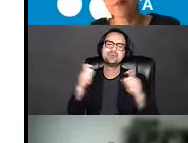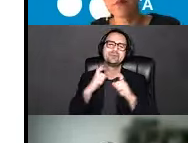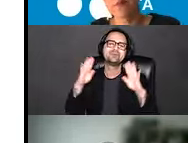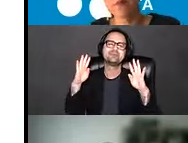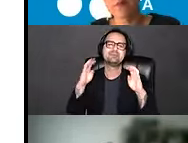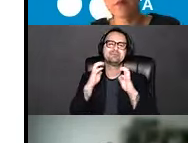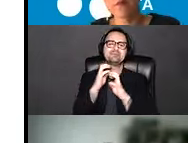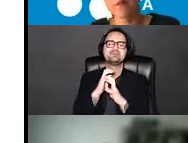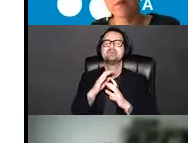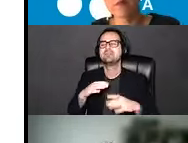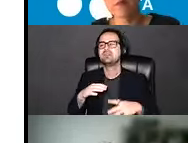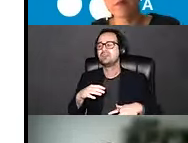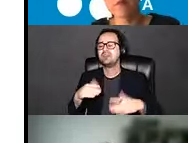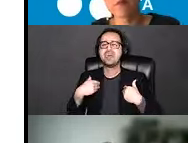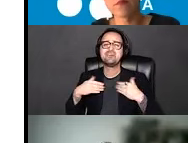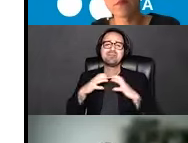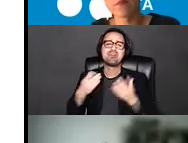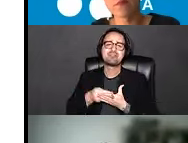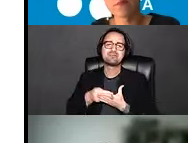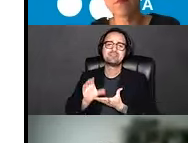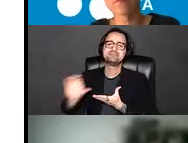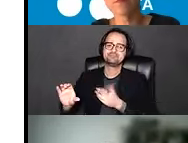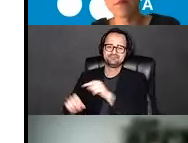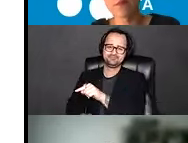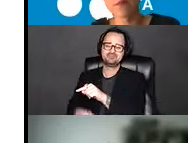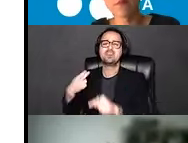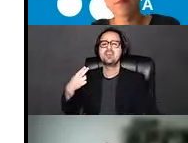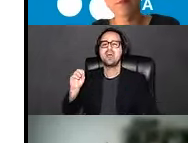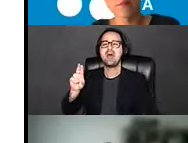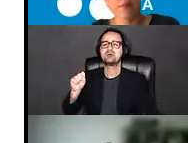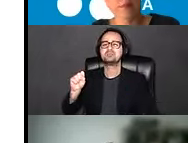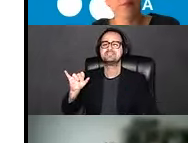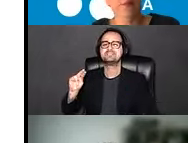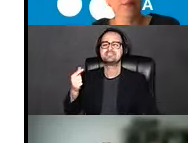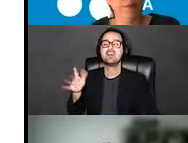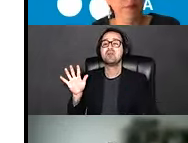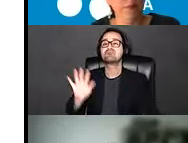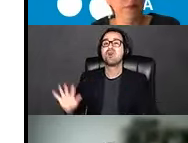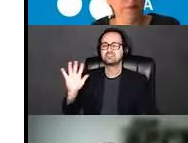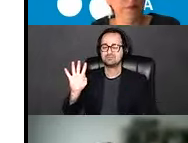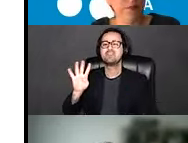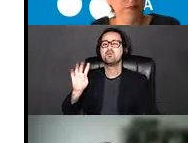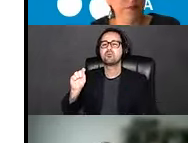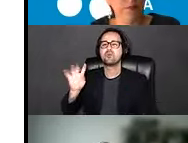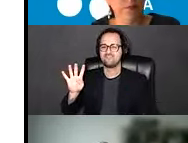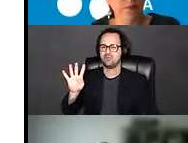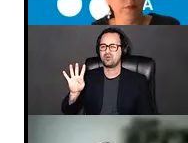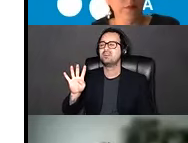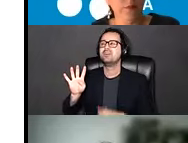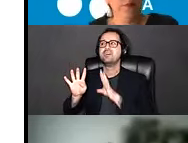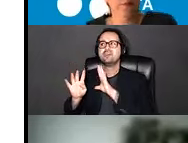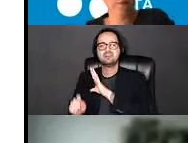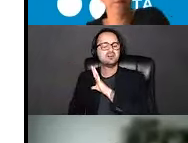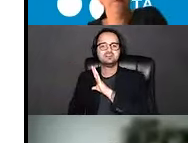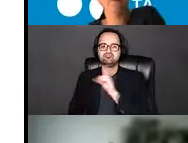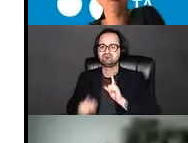complex area. There was lots of money that went to housing. That's why I put approximately, because it wasn't like